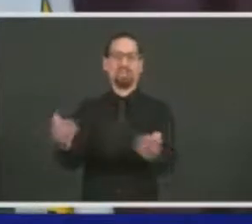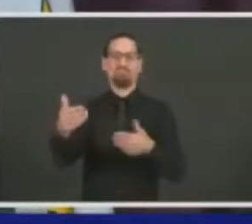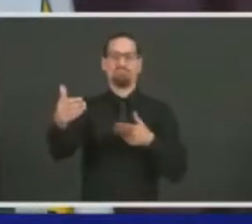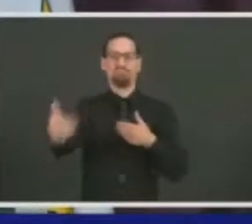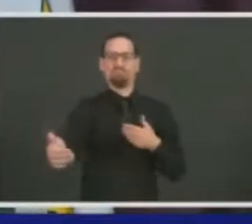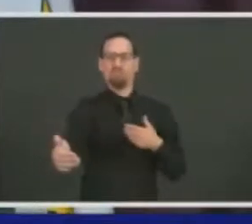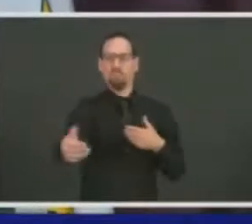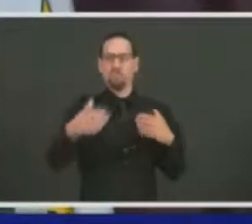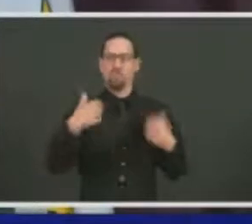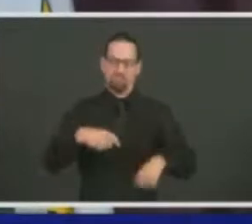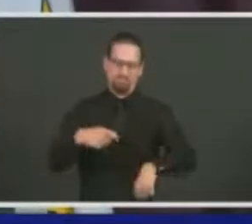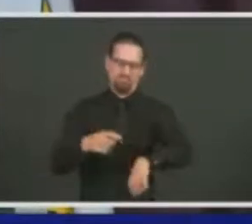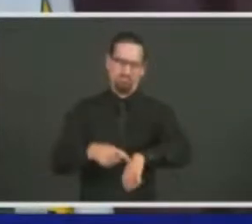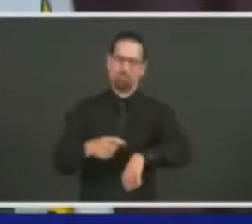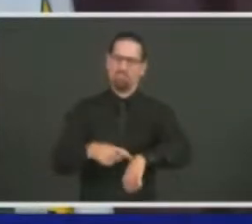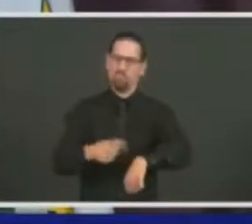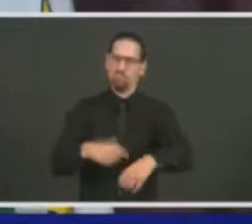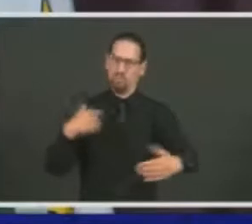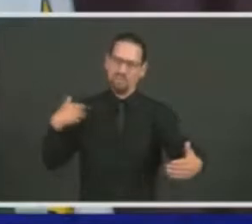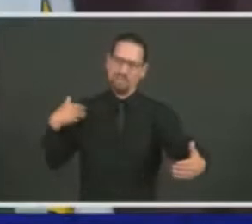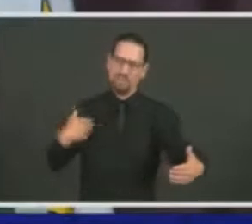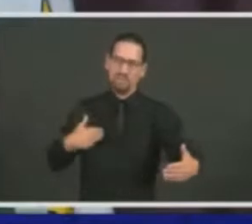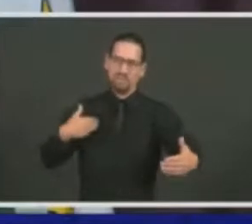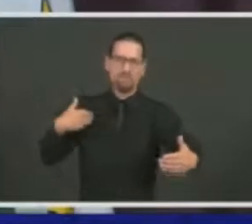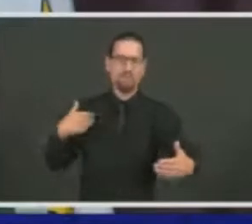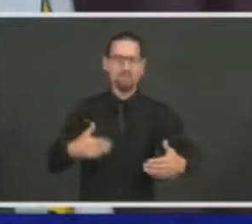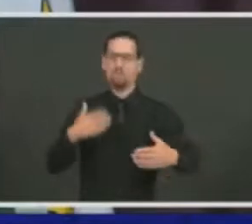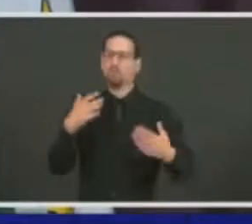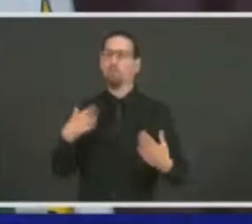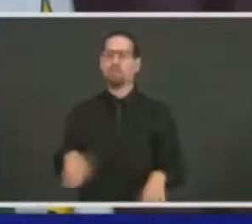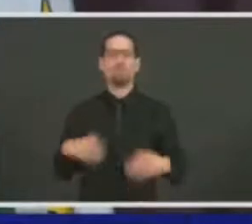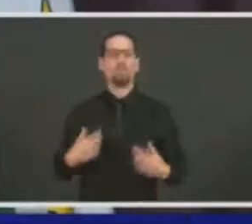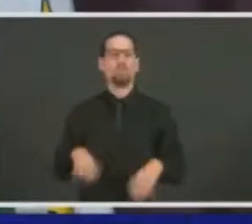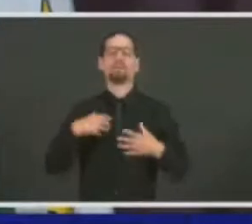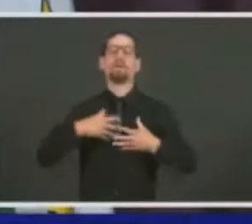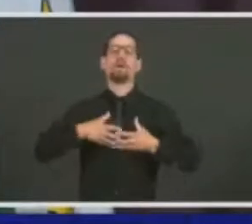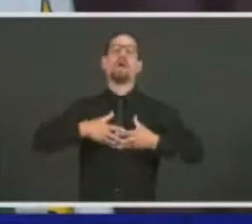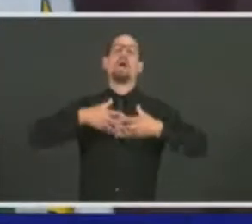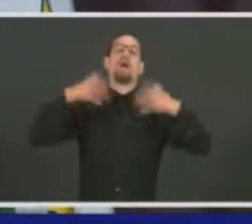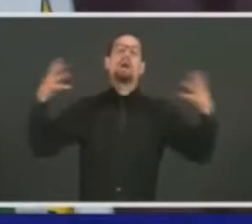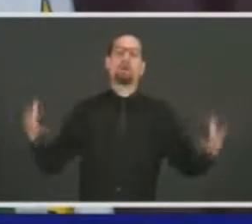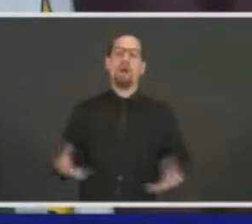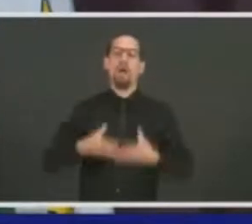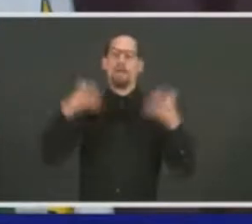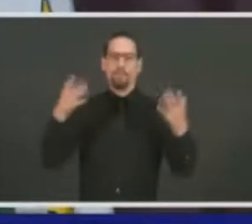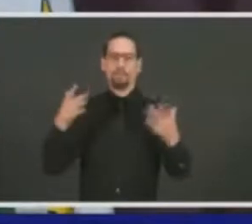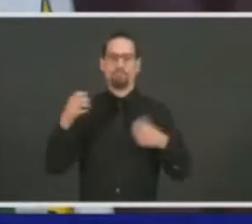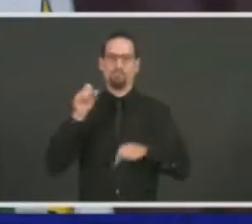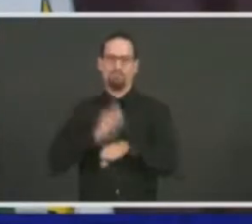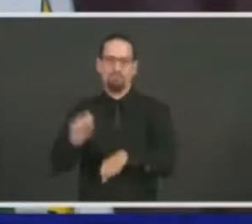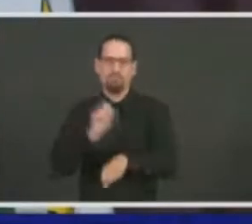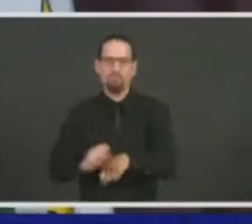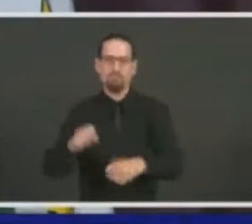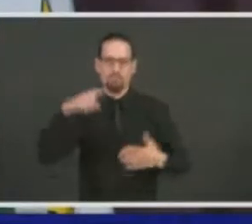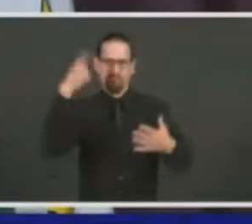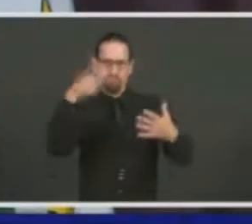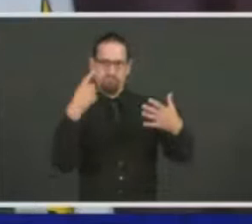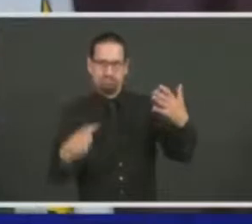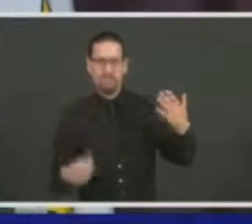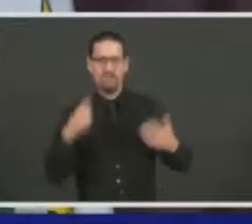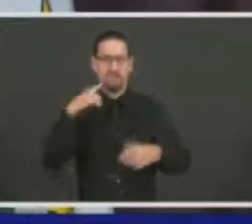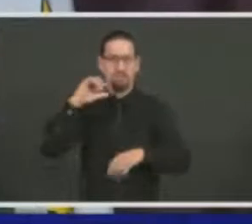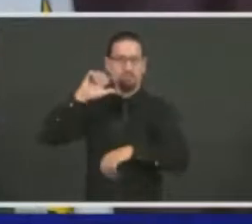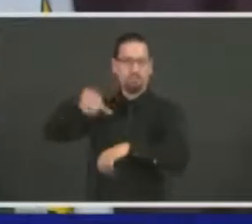and longer than an hour this morning on the phone with all the superintendents. They're all pulling their hair out, trying to figure out how to do